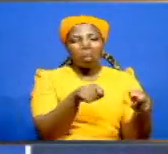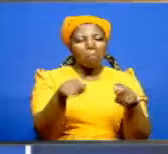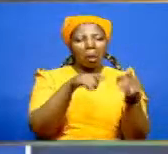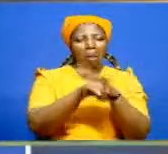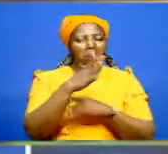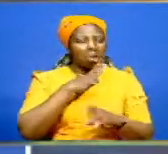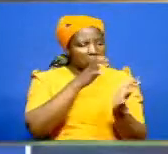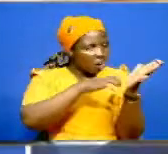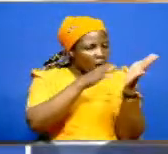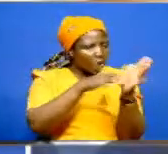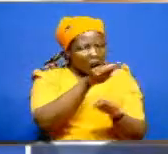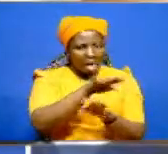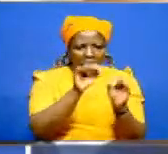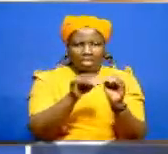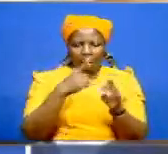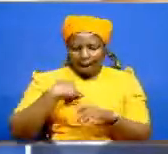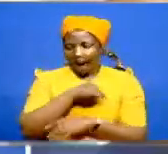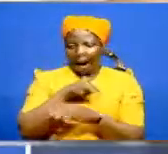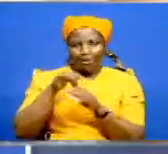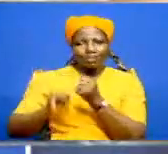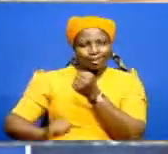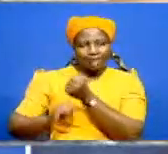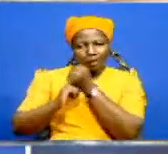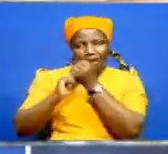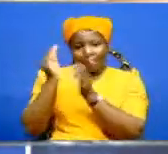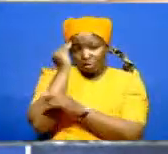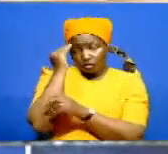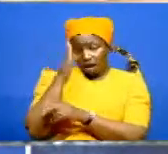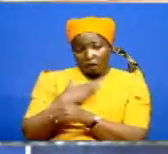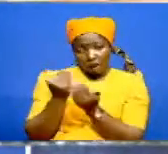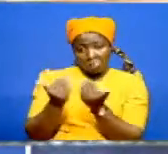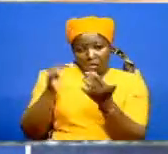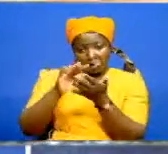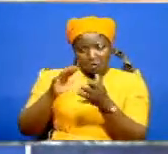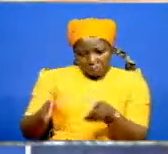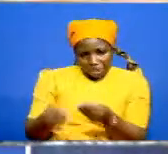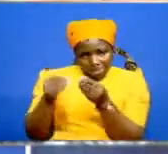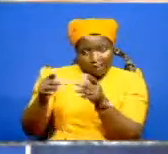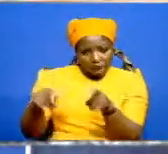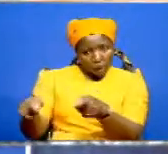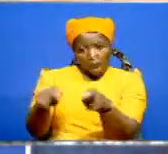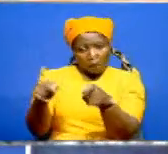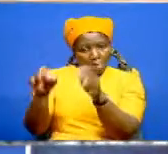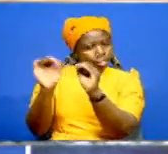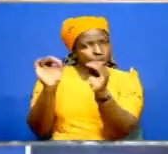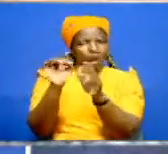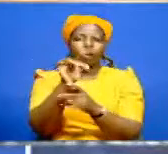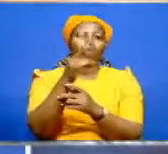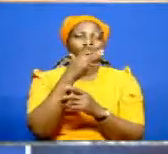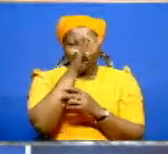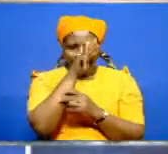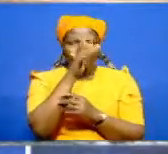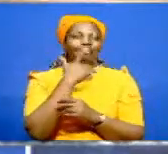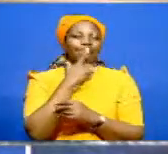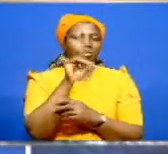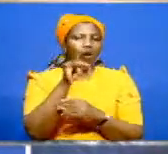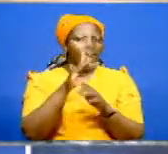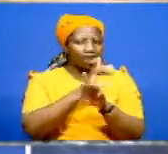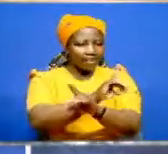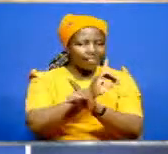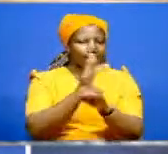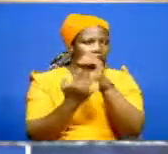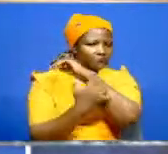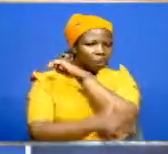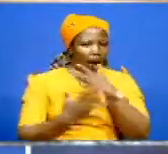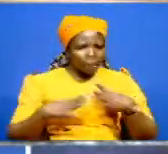wapatiwe wheelbarrow. Wewe unajidanganya hapa, unasema unatetea wanyonge, watu wa